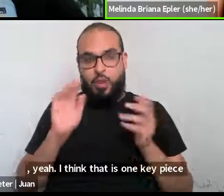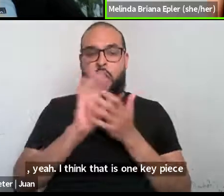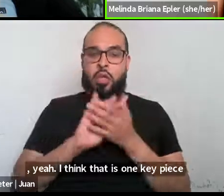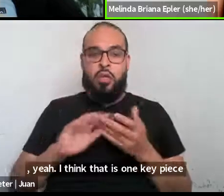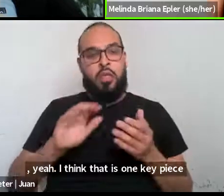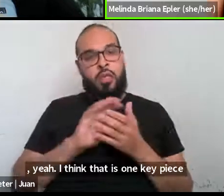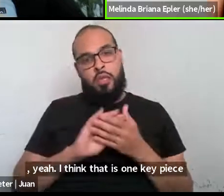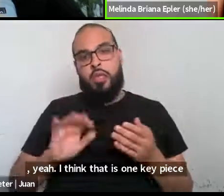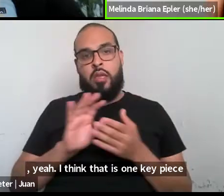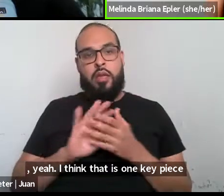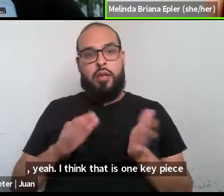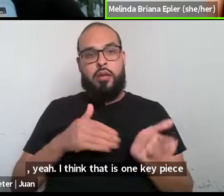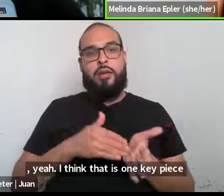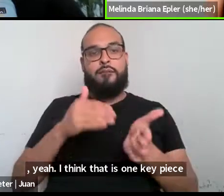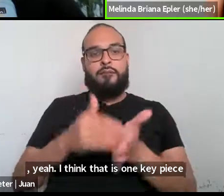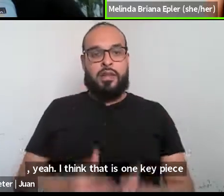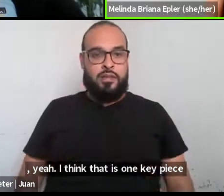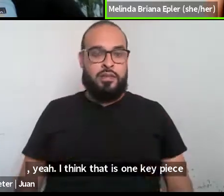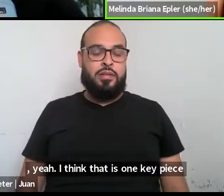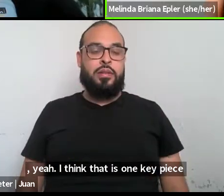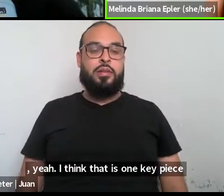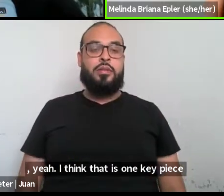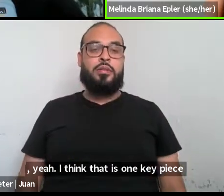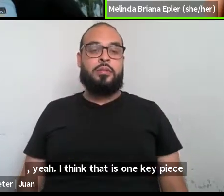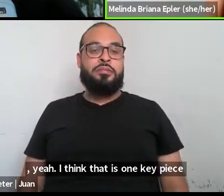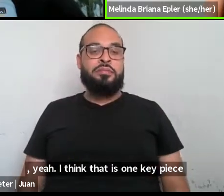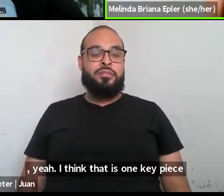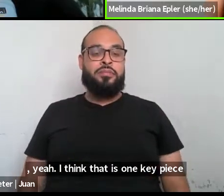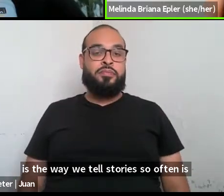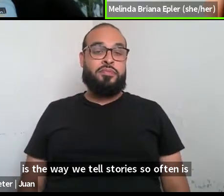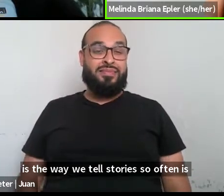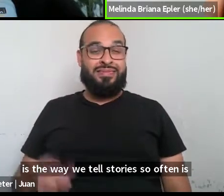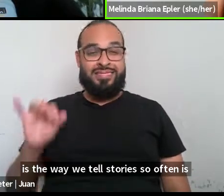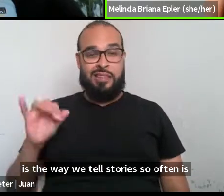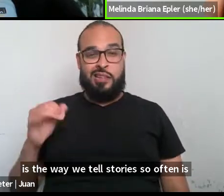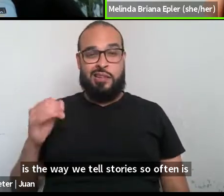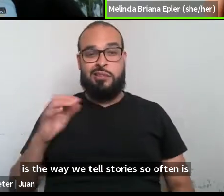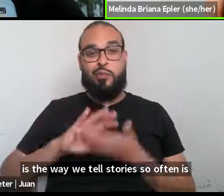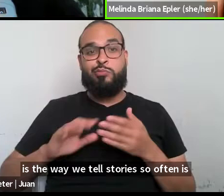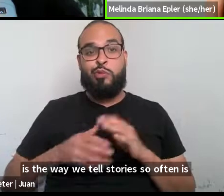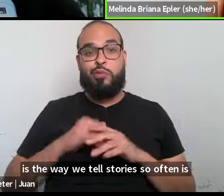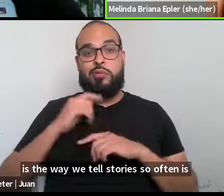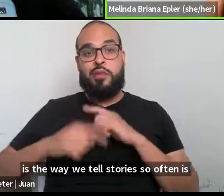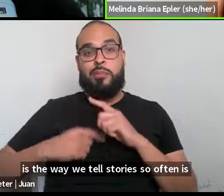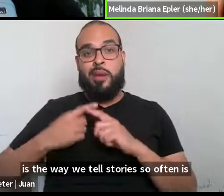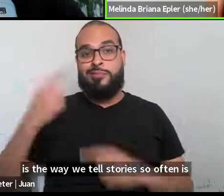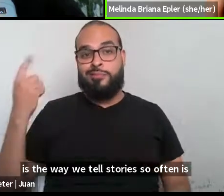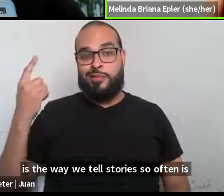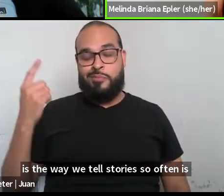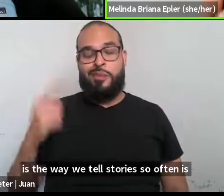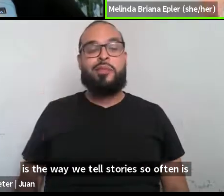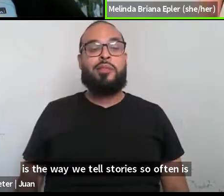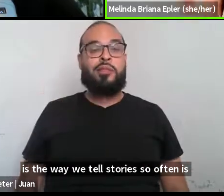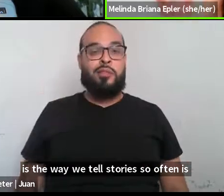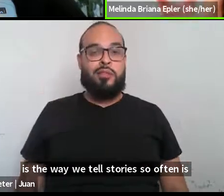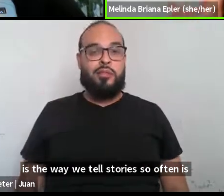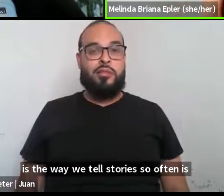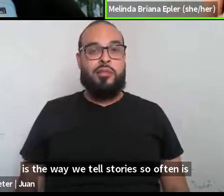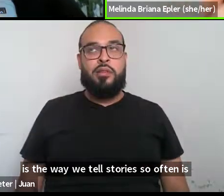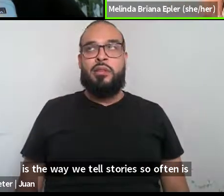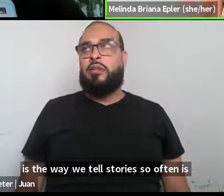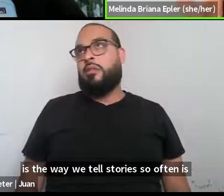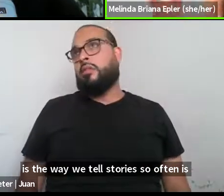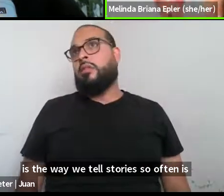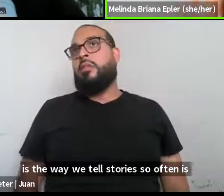often is a story about someone with the framing of their oppression,